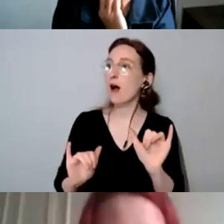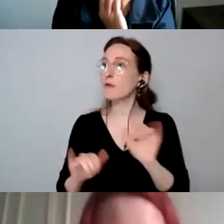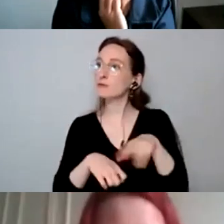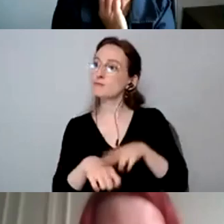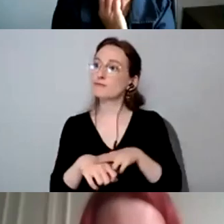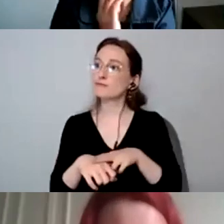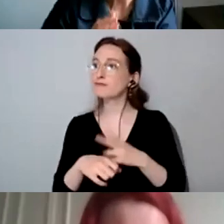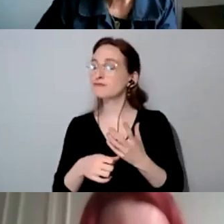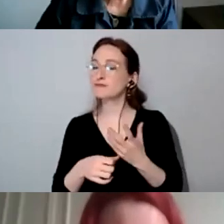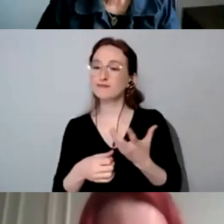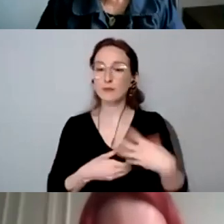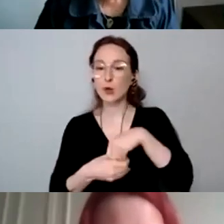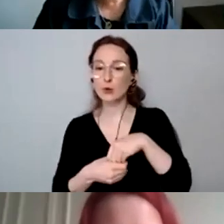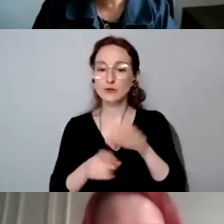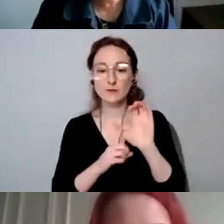more or less